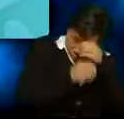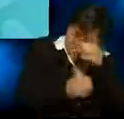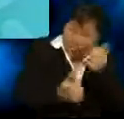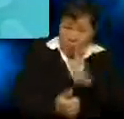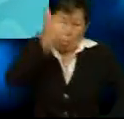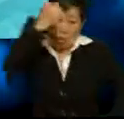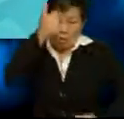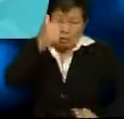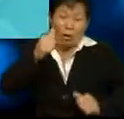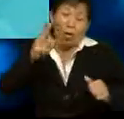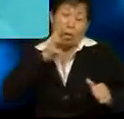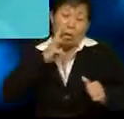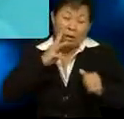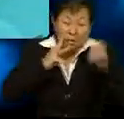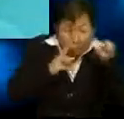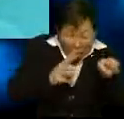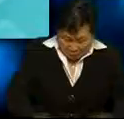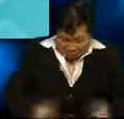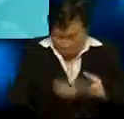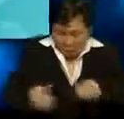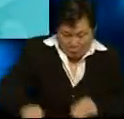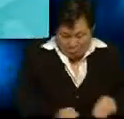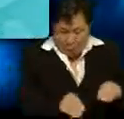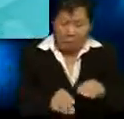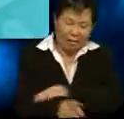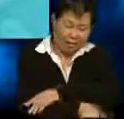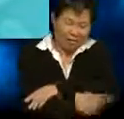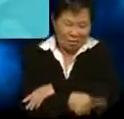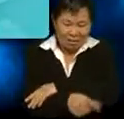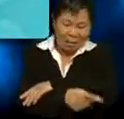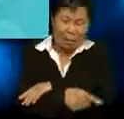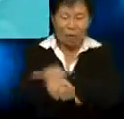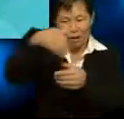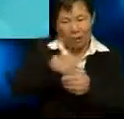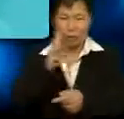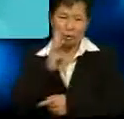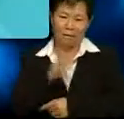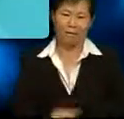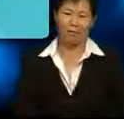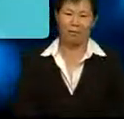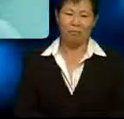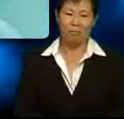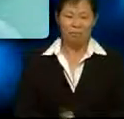Most aquatic microorganisms move by whisking their tails rapidly in water.